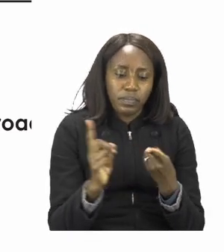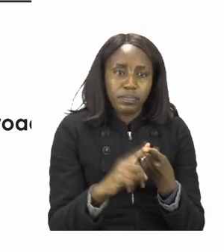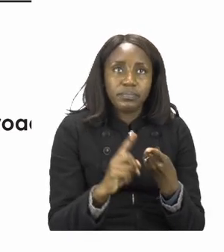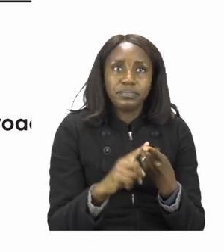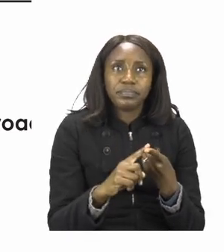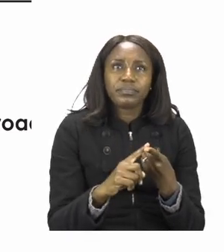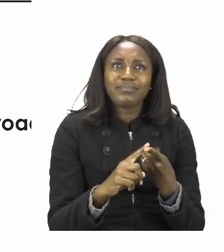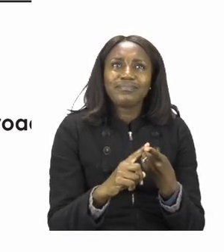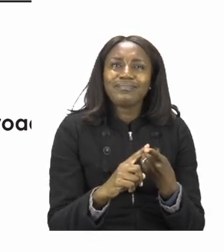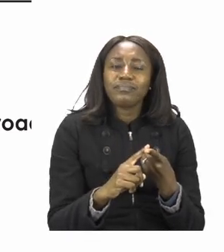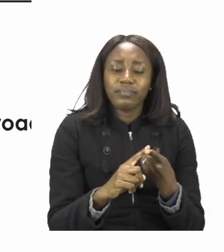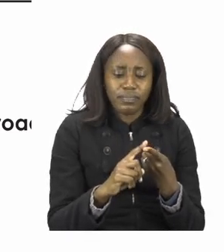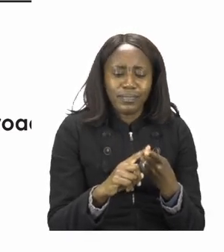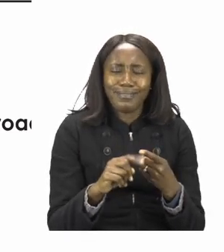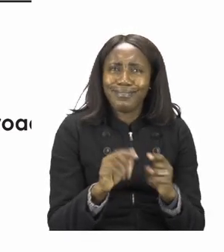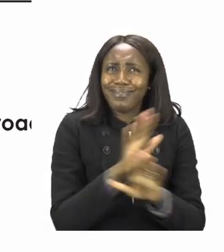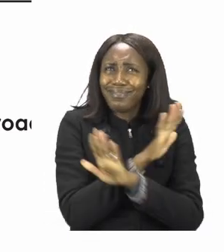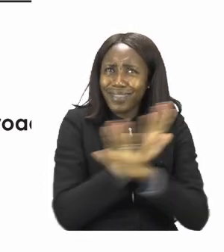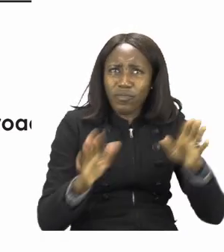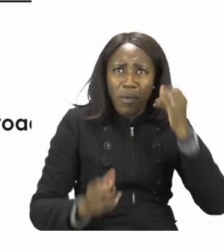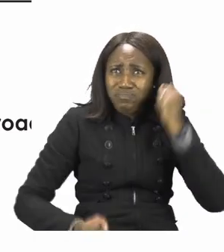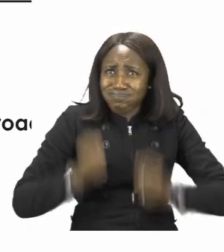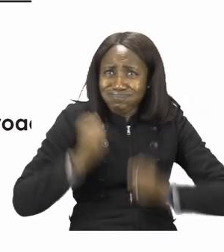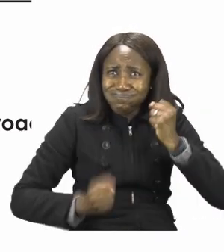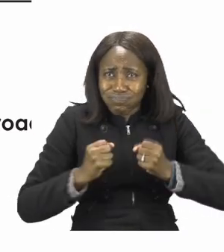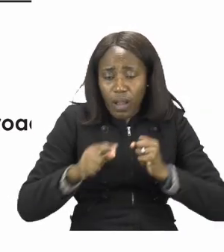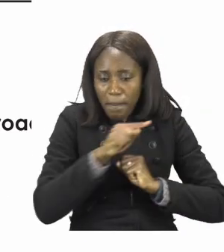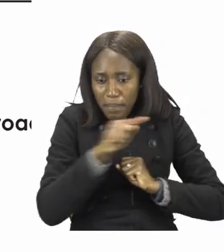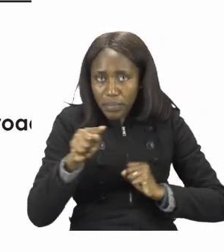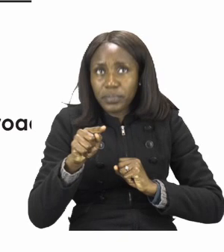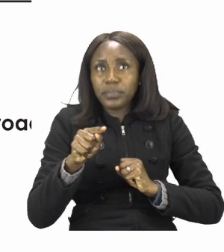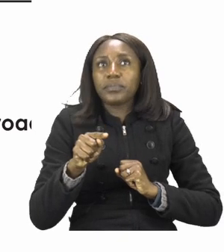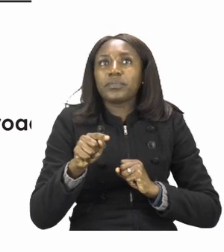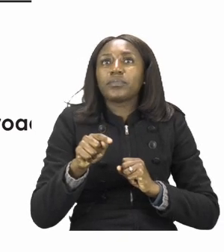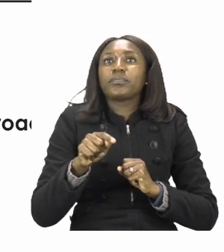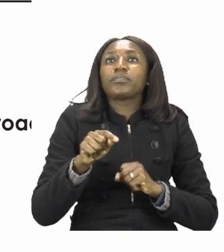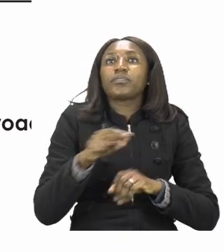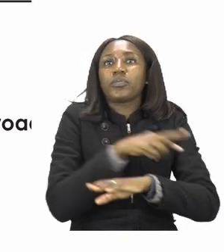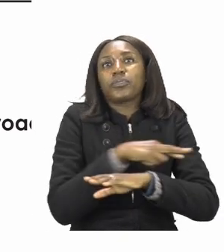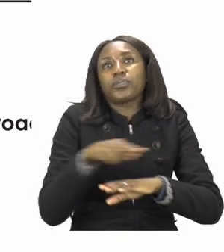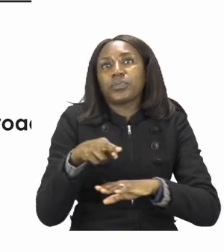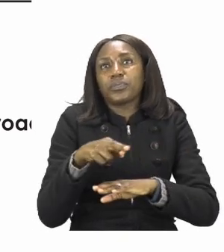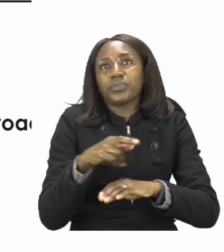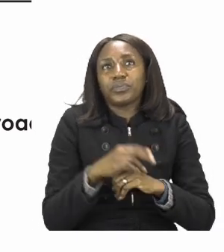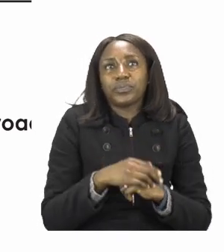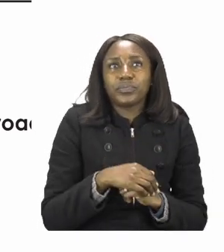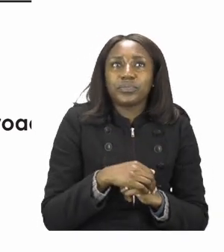1 says, never run dash the road.